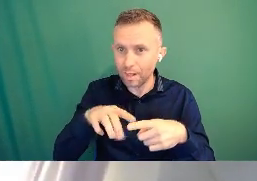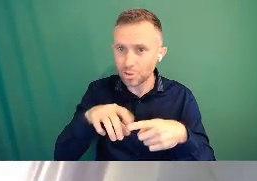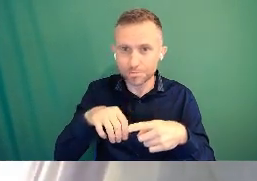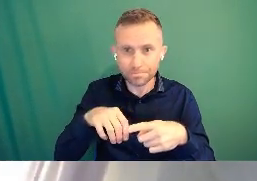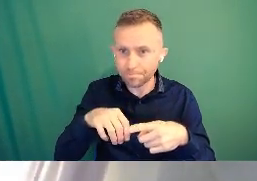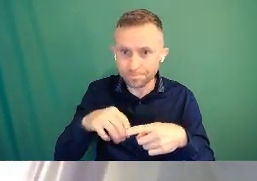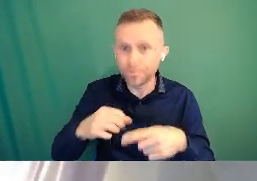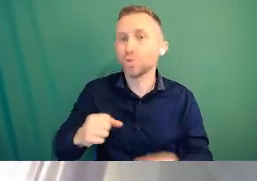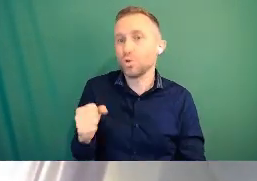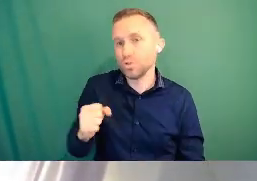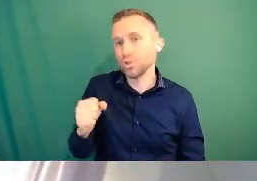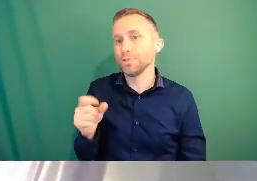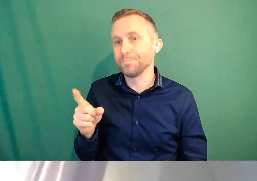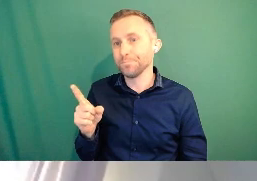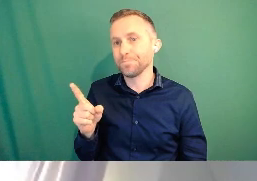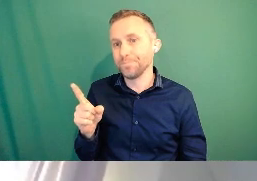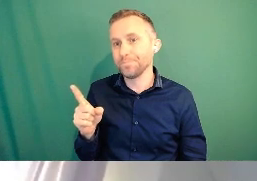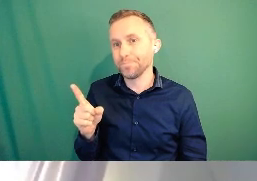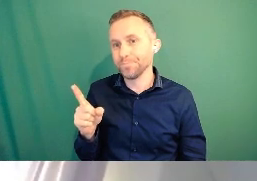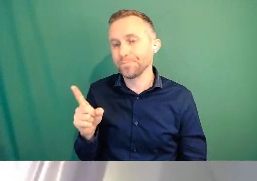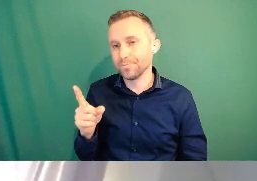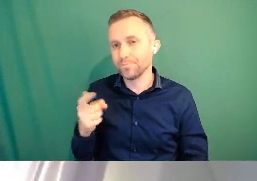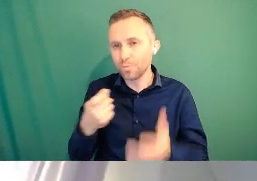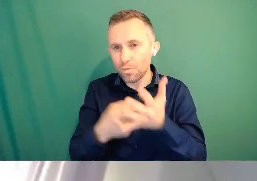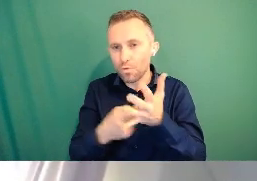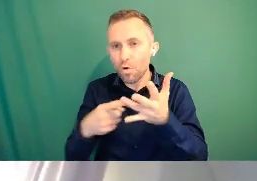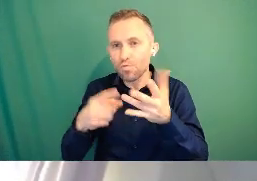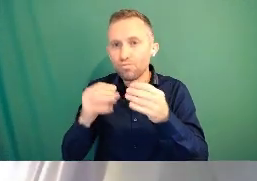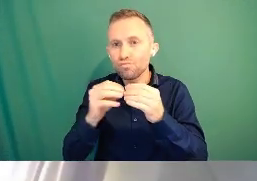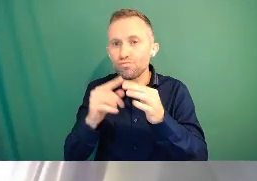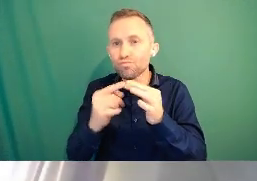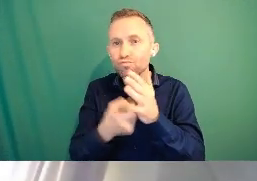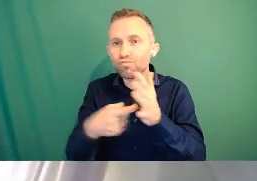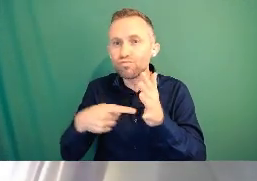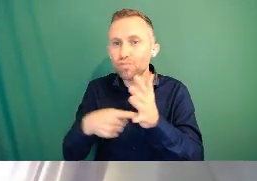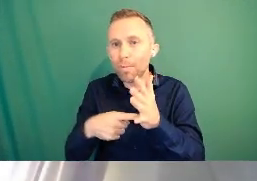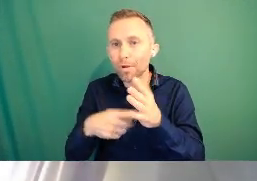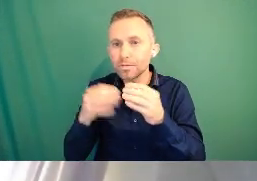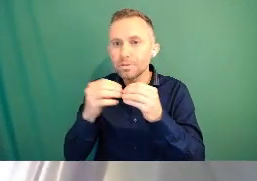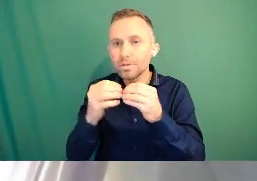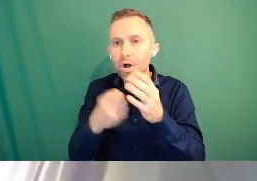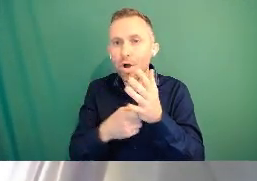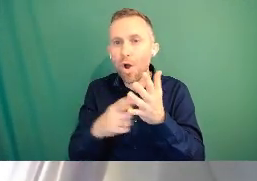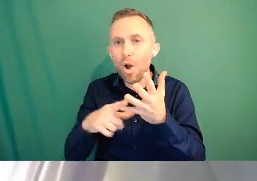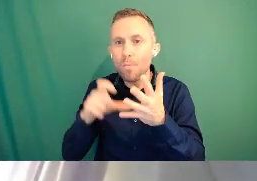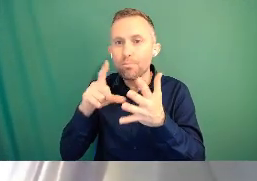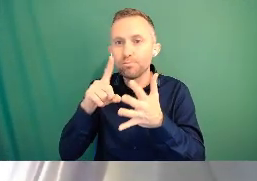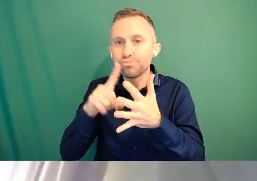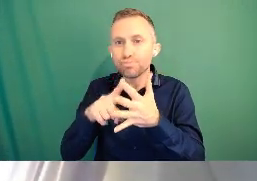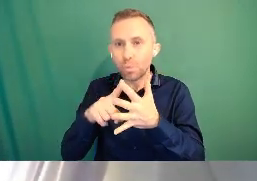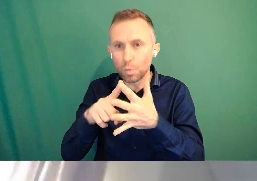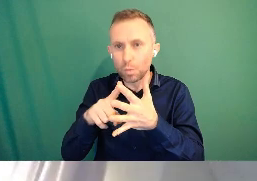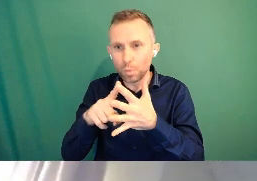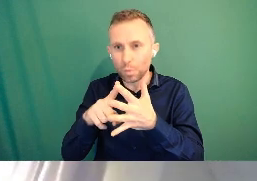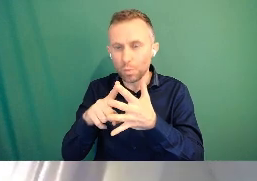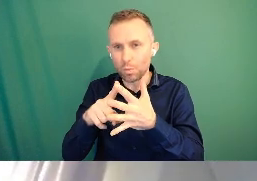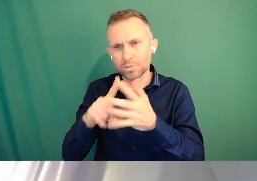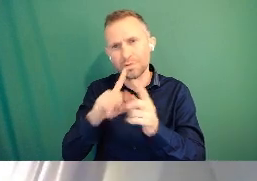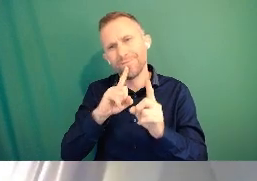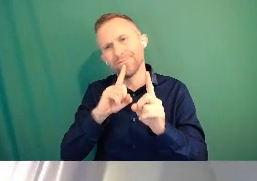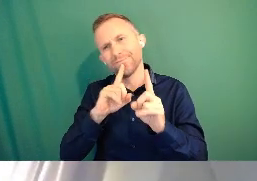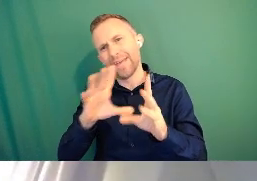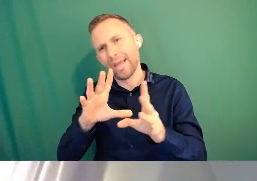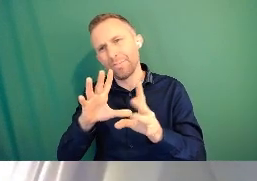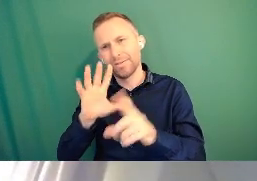they descended all the way back to Robert the Bruce of Scotland, who famously won the Battle of Bannockburn in